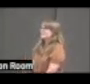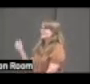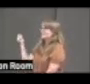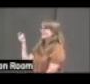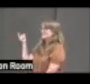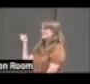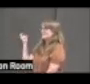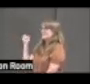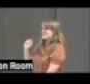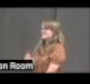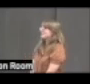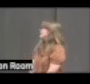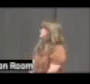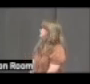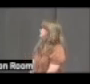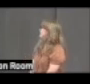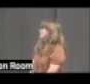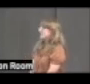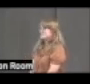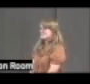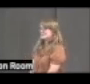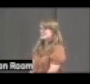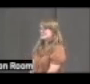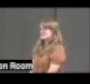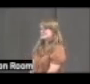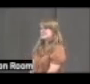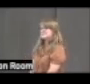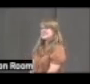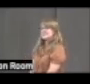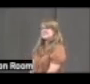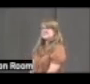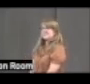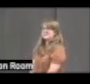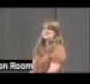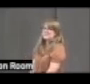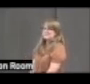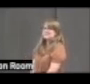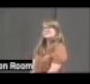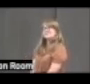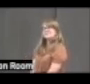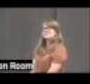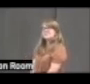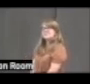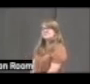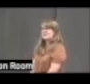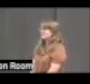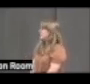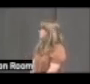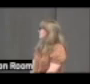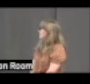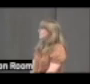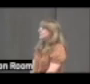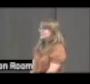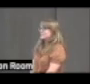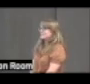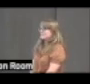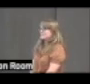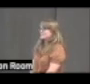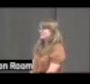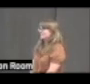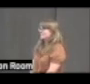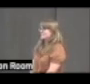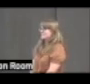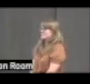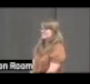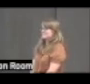smartphones can take a picture of the screen and it'll take you to our website if you want to, but it's also PDXWildlife.org if you want to